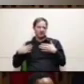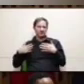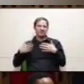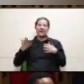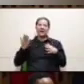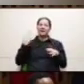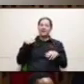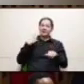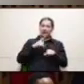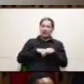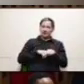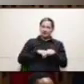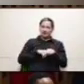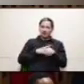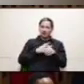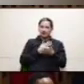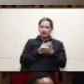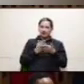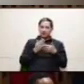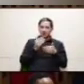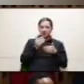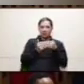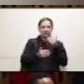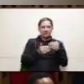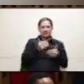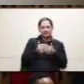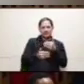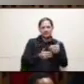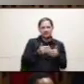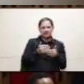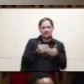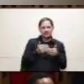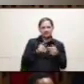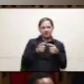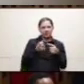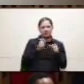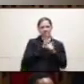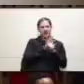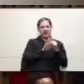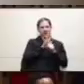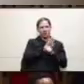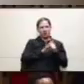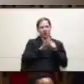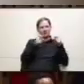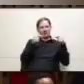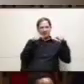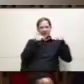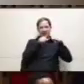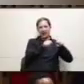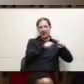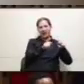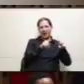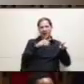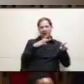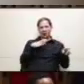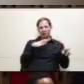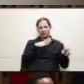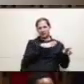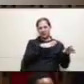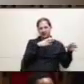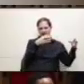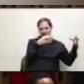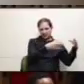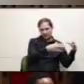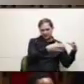were undertaken which were actually coming from the background of the parallel councils. So during the time